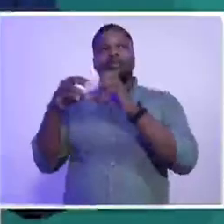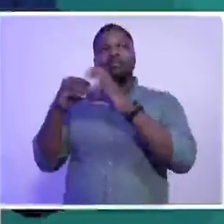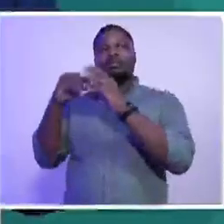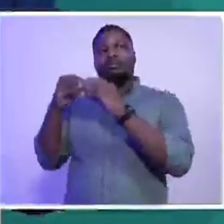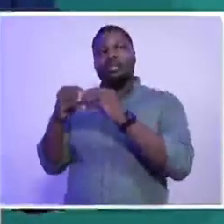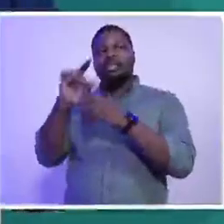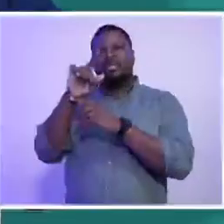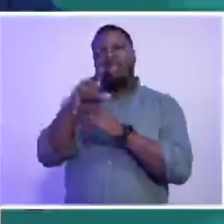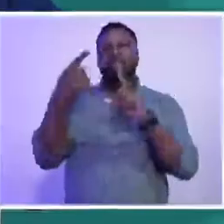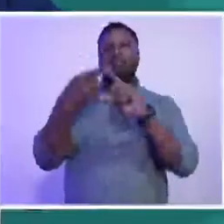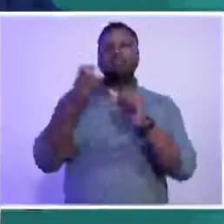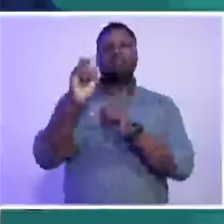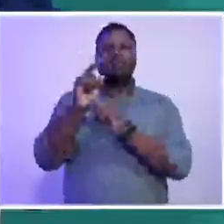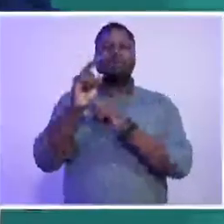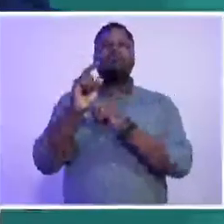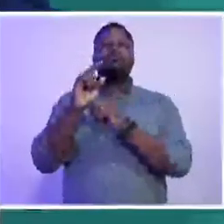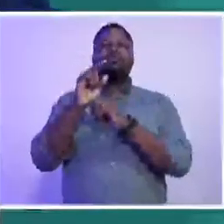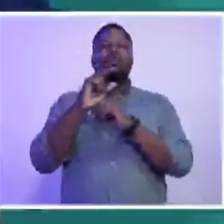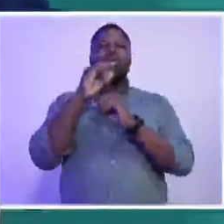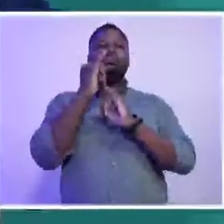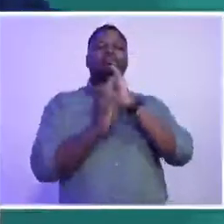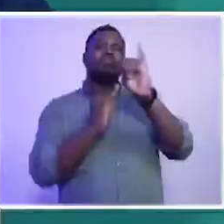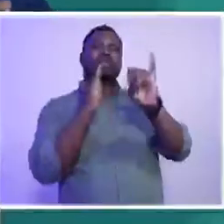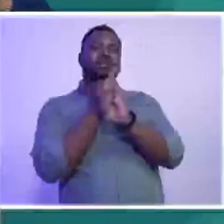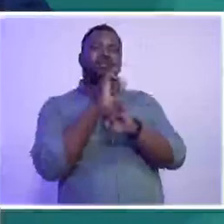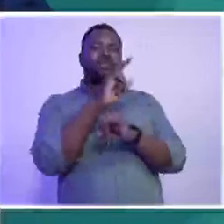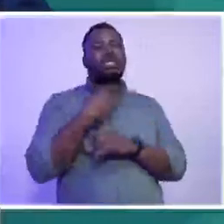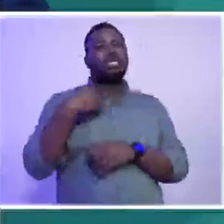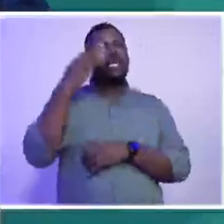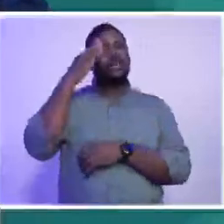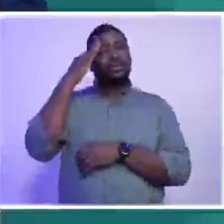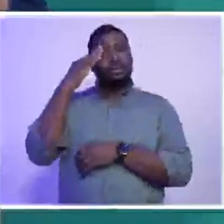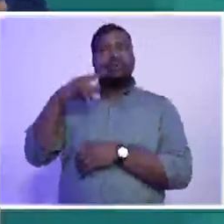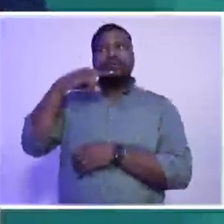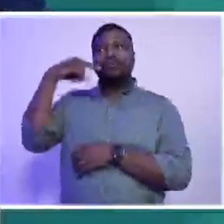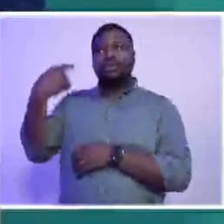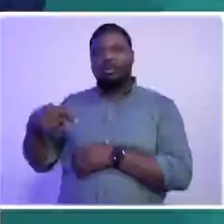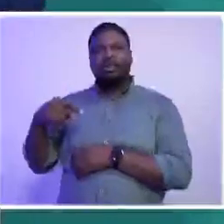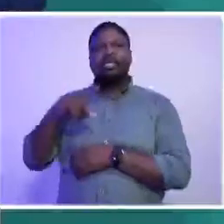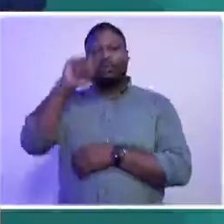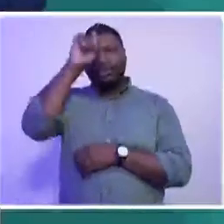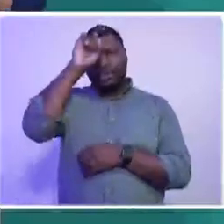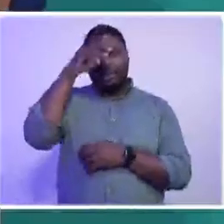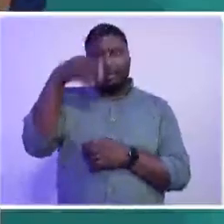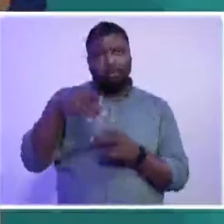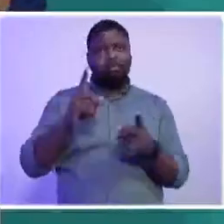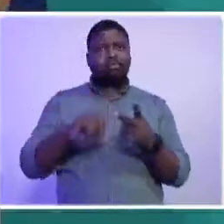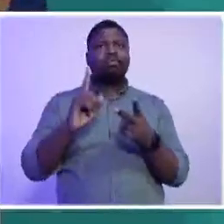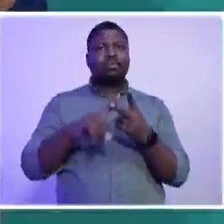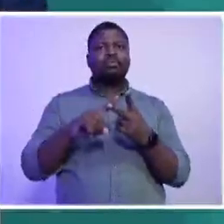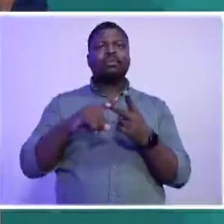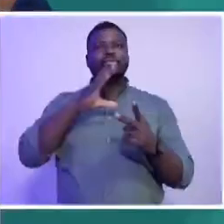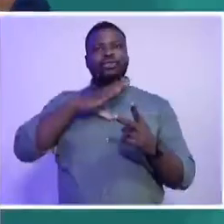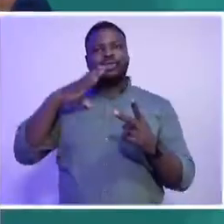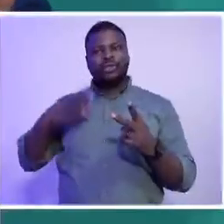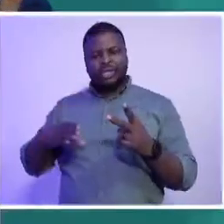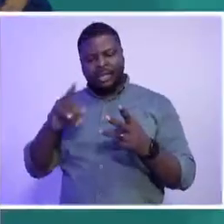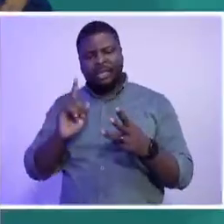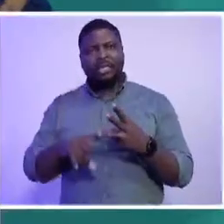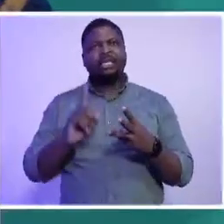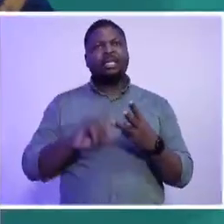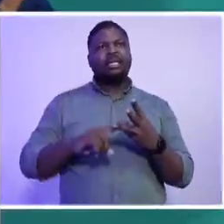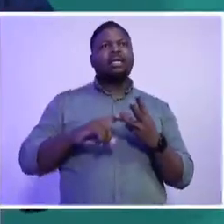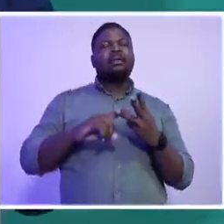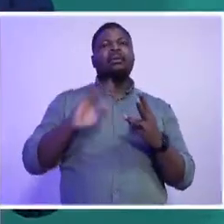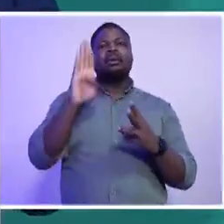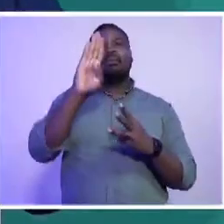missions. I know Germany was here, China was here, Brazil was here, and a number of others,